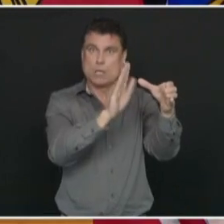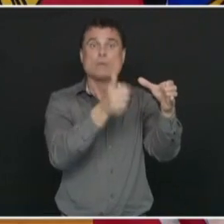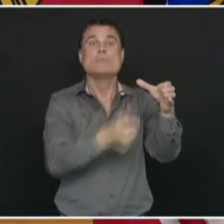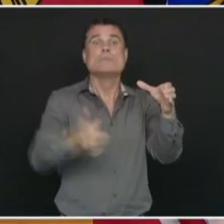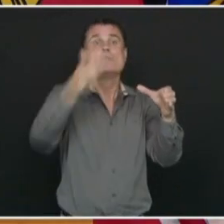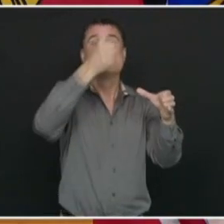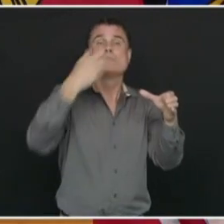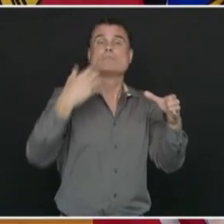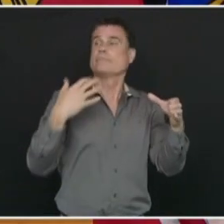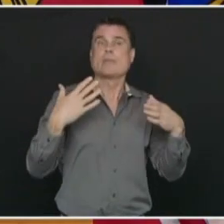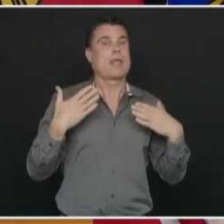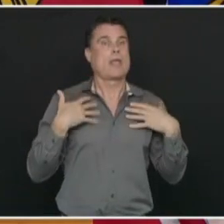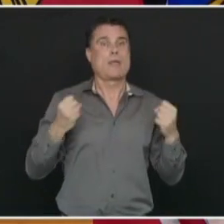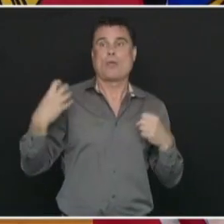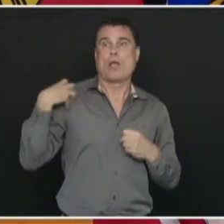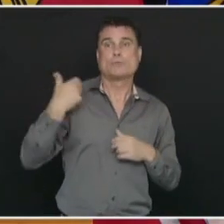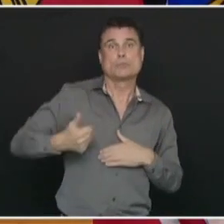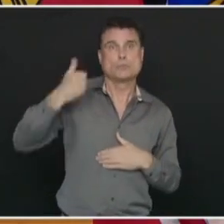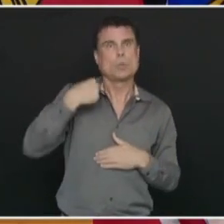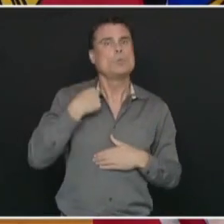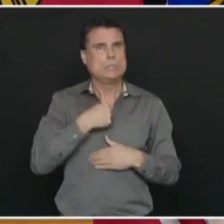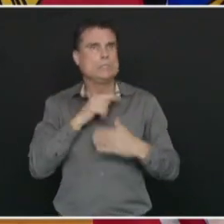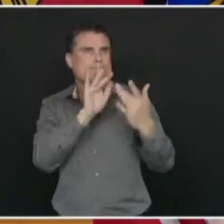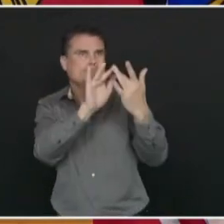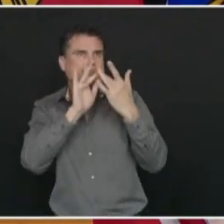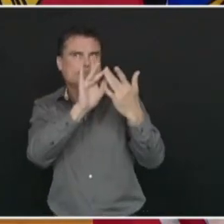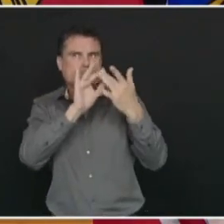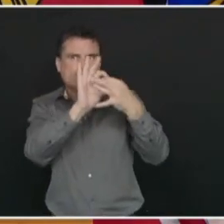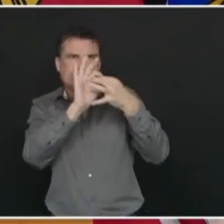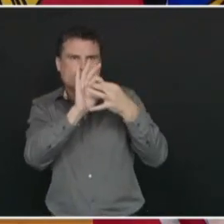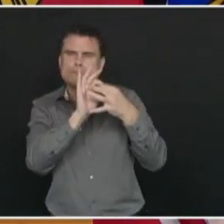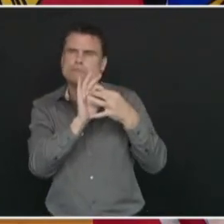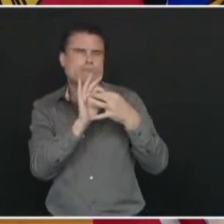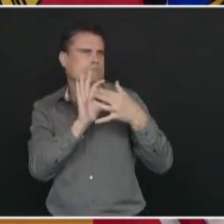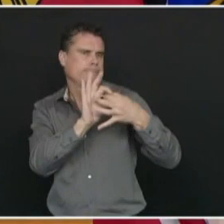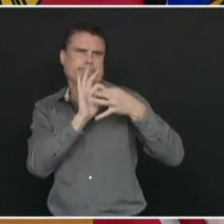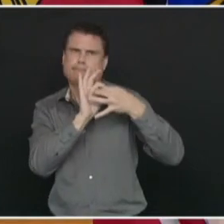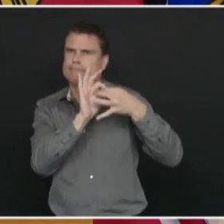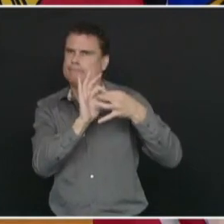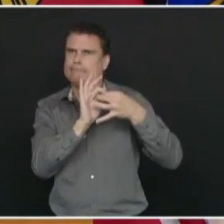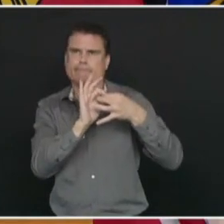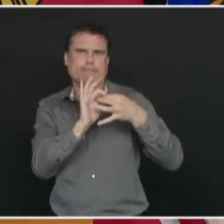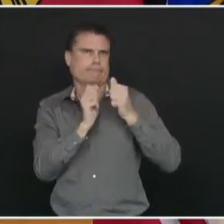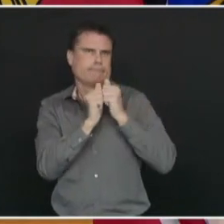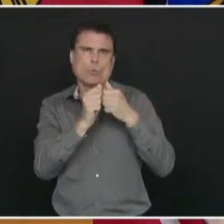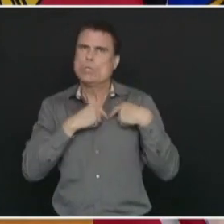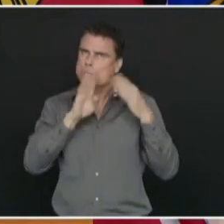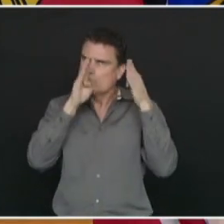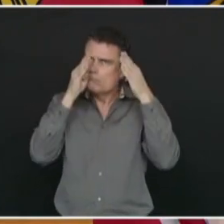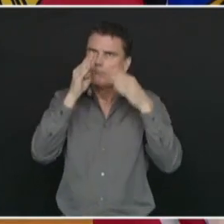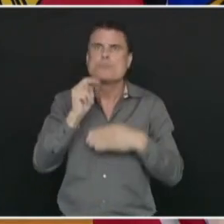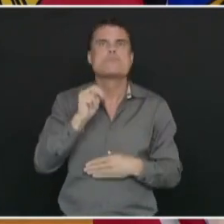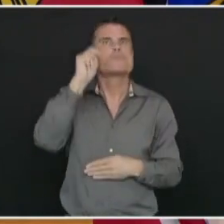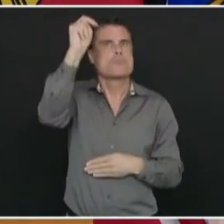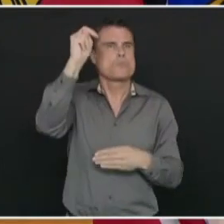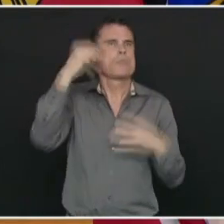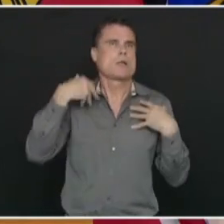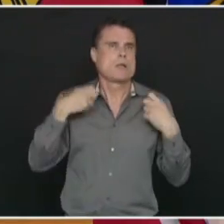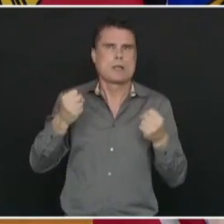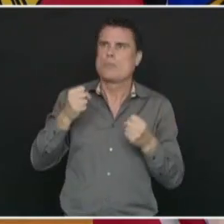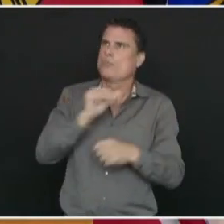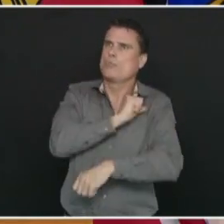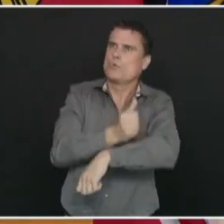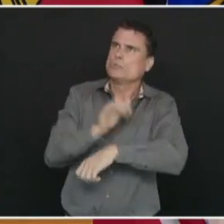a situation to protect them. In other cases, to ensure that anybody who's ill can be isolated appropriately. So